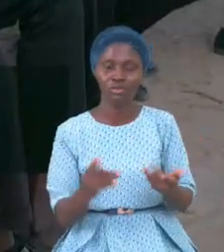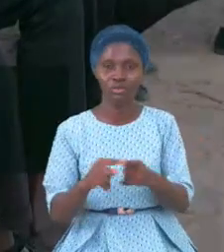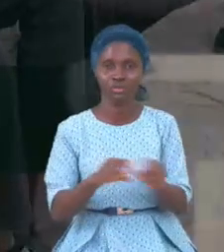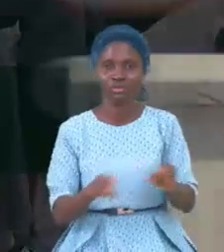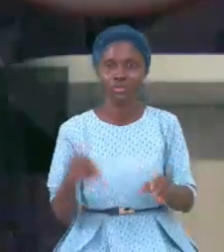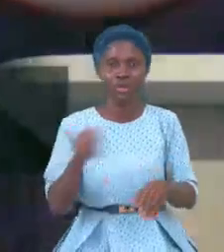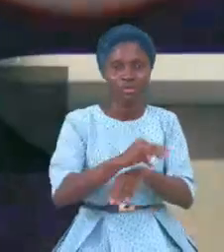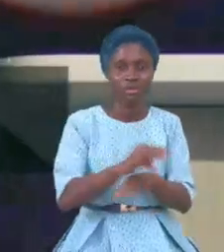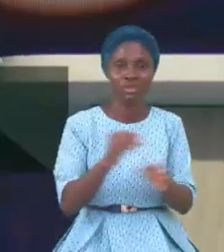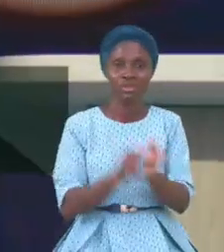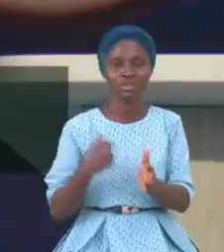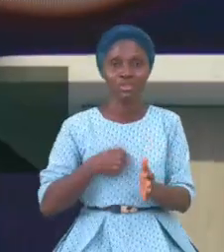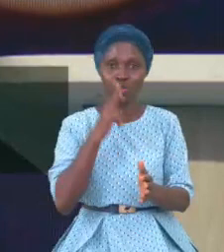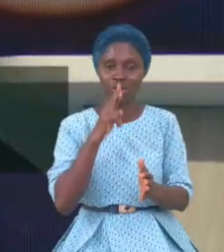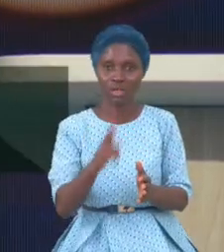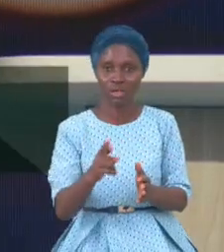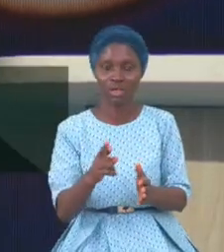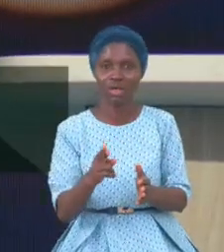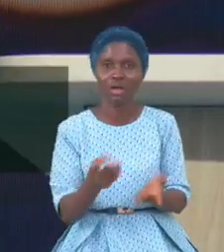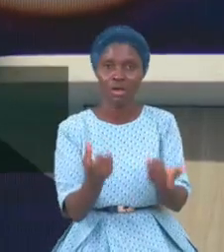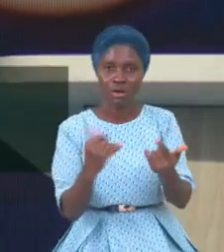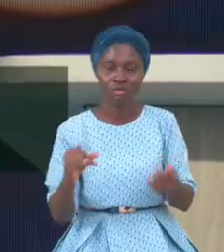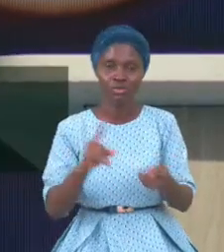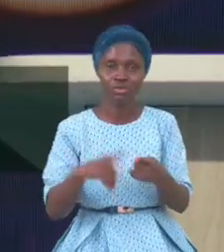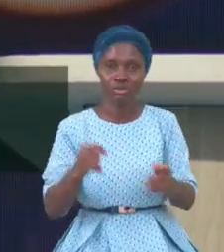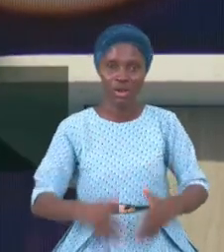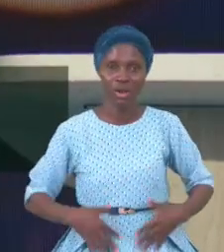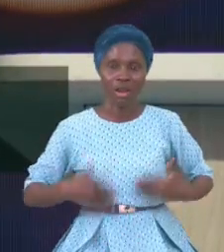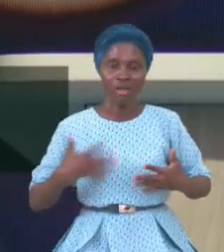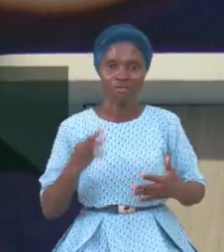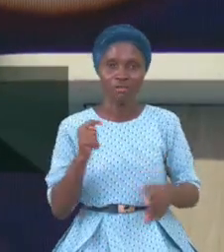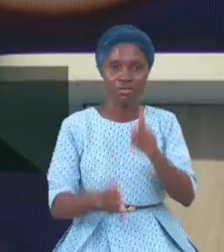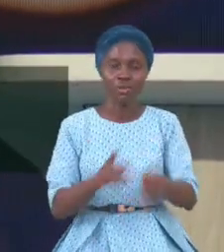of the people and we're impacting their lives for something